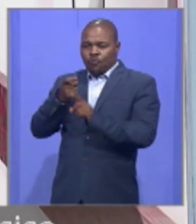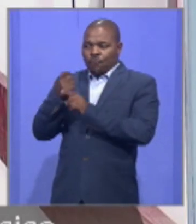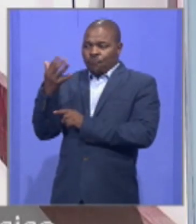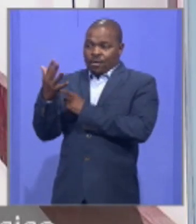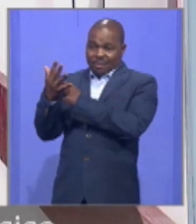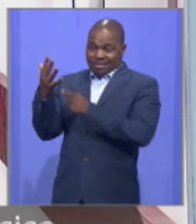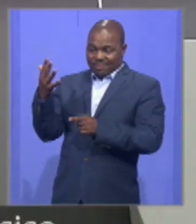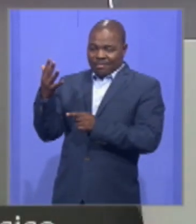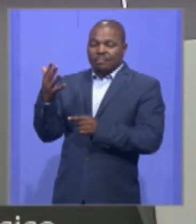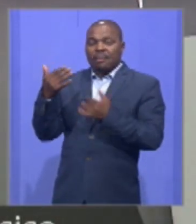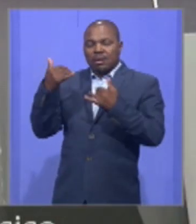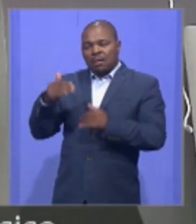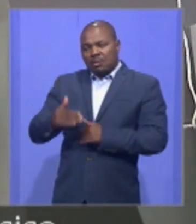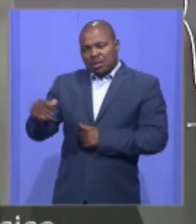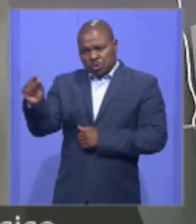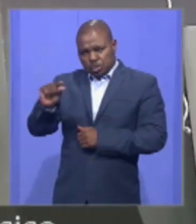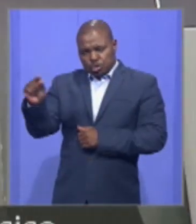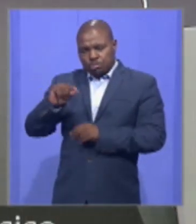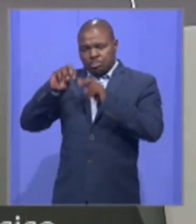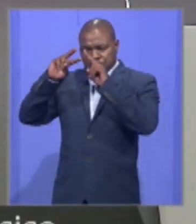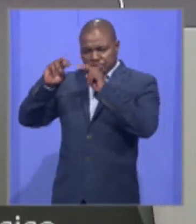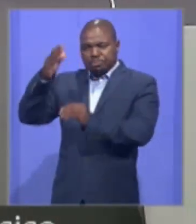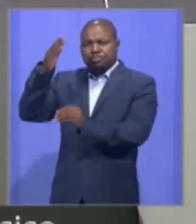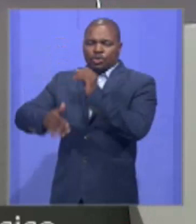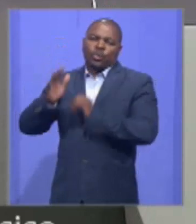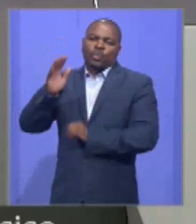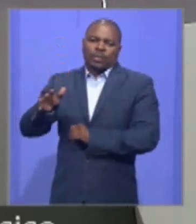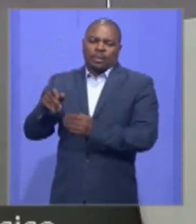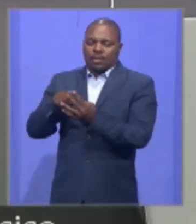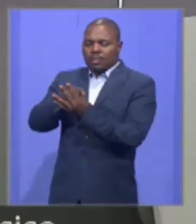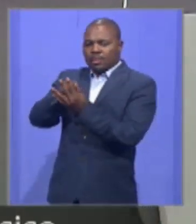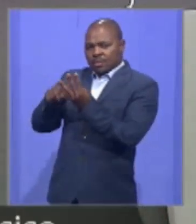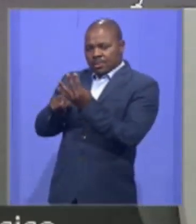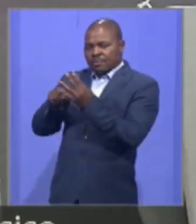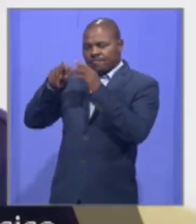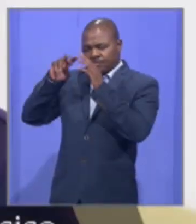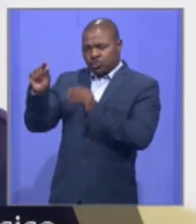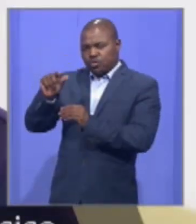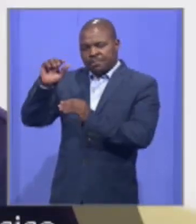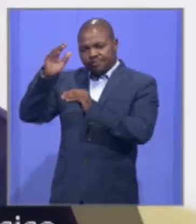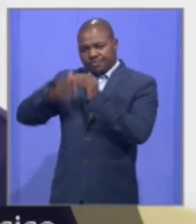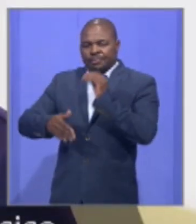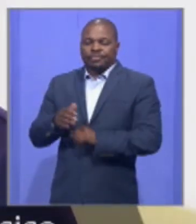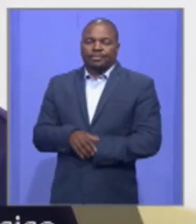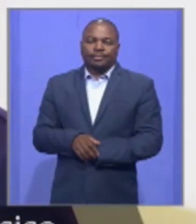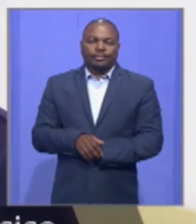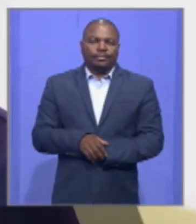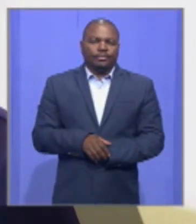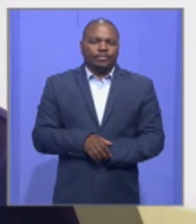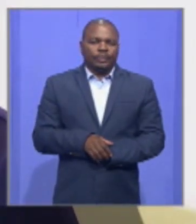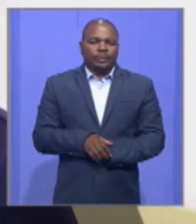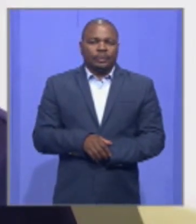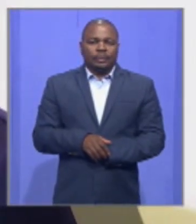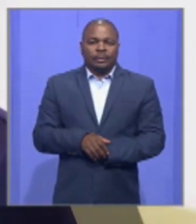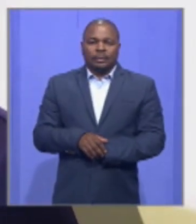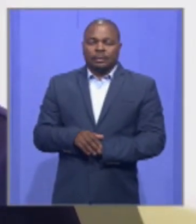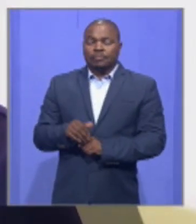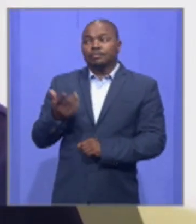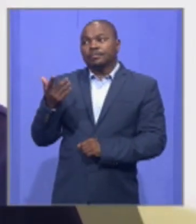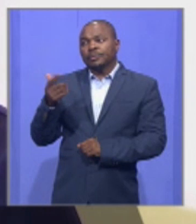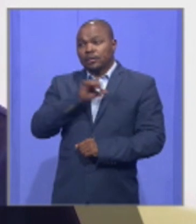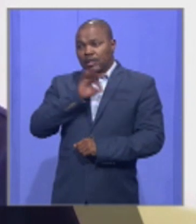batlhano ba gaufi le go konosetsa dipatlisiso kgatlhanong le ba bangwe. Ba ile ba bewa ko